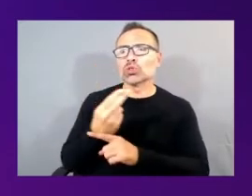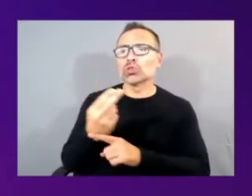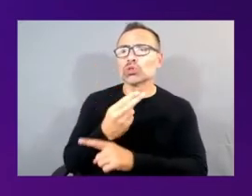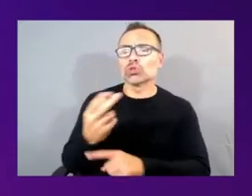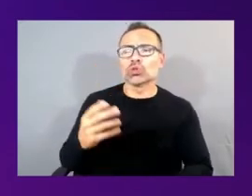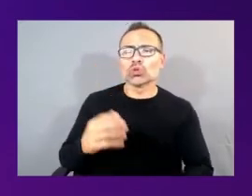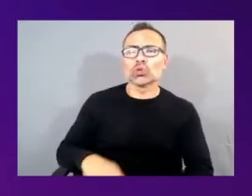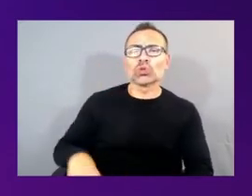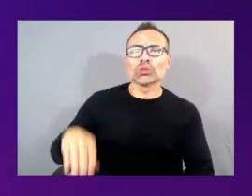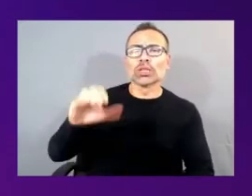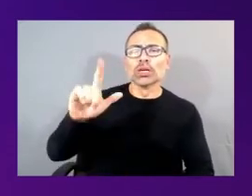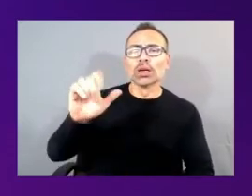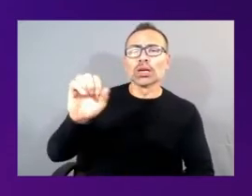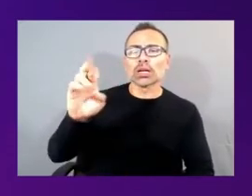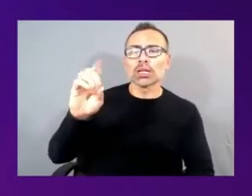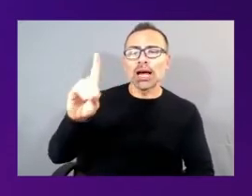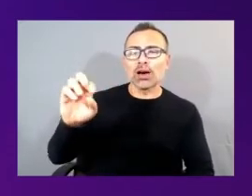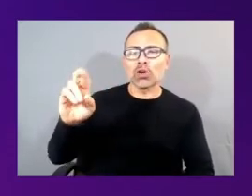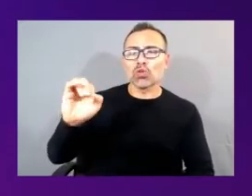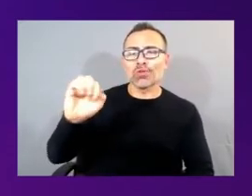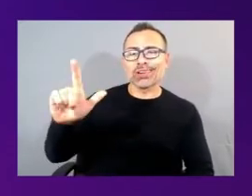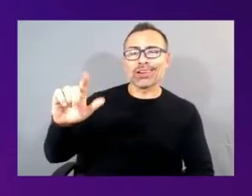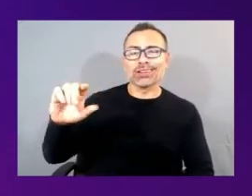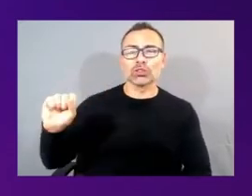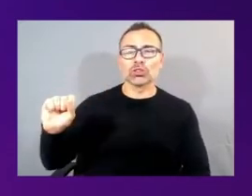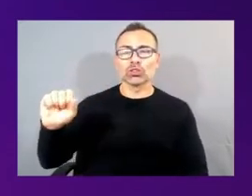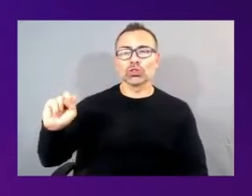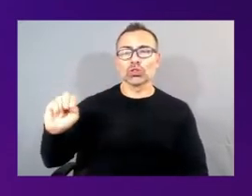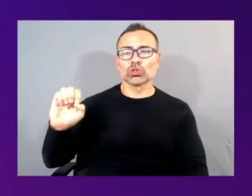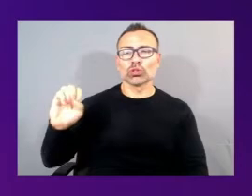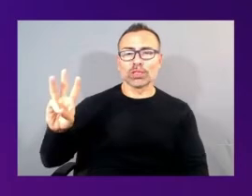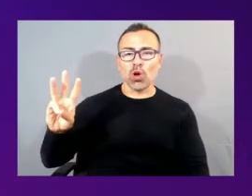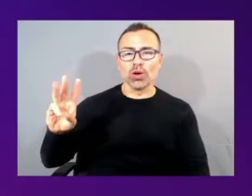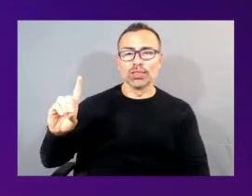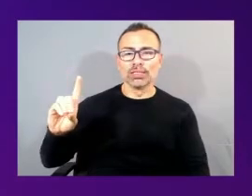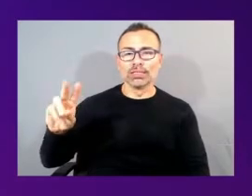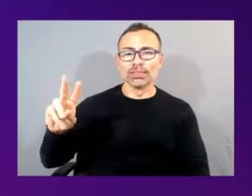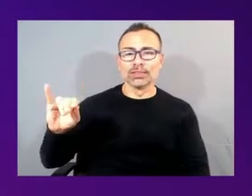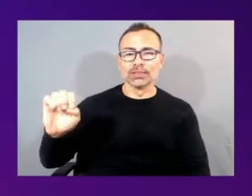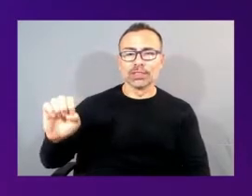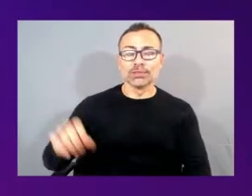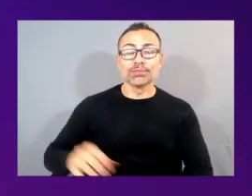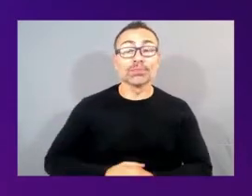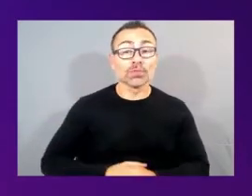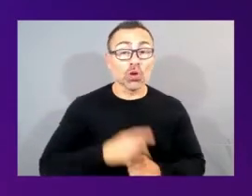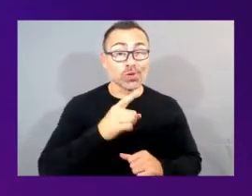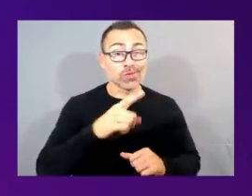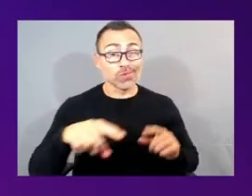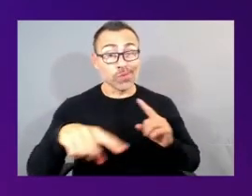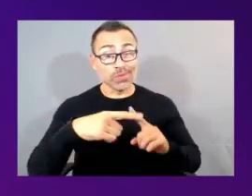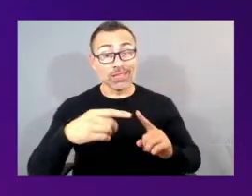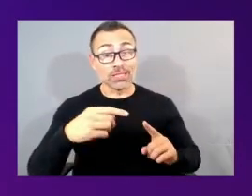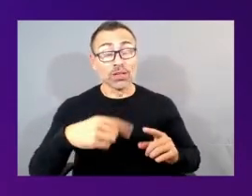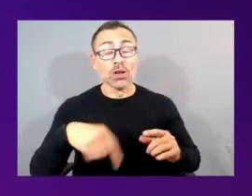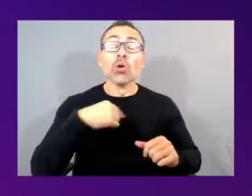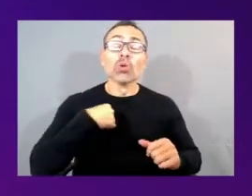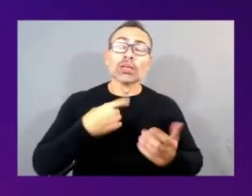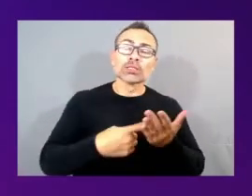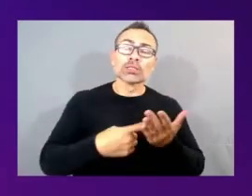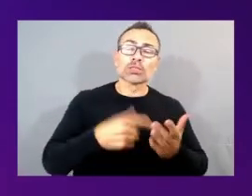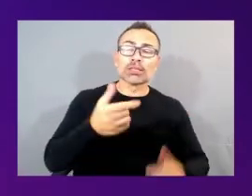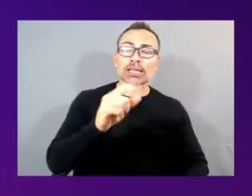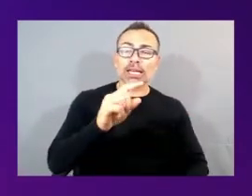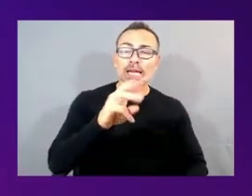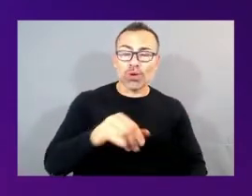all, in addition to the gateway that I talked about before, we also provide a containerized version of our connectivity software for